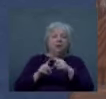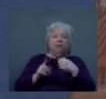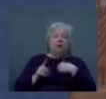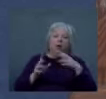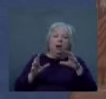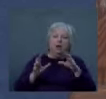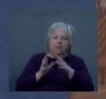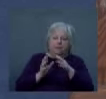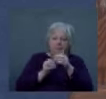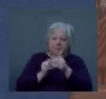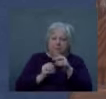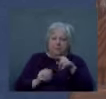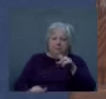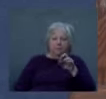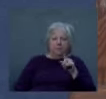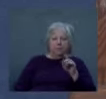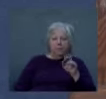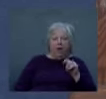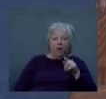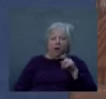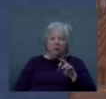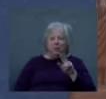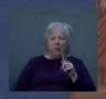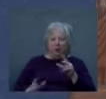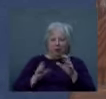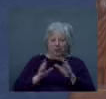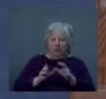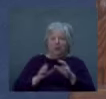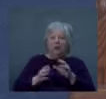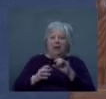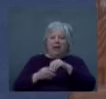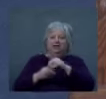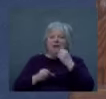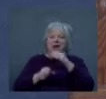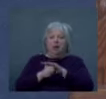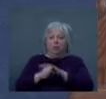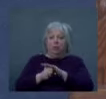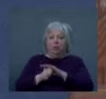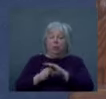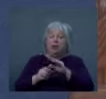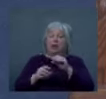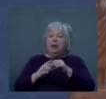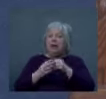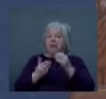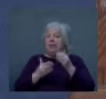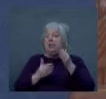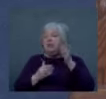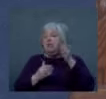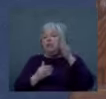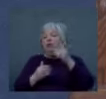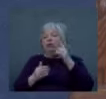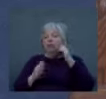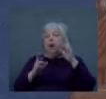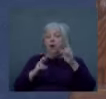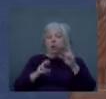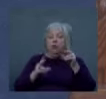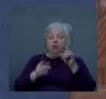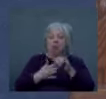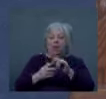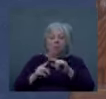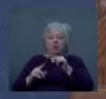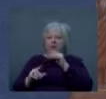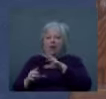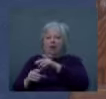neighborhood, and while that is something that we hope to pursue in the near future, this is not included in the grant